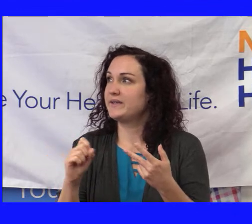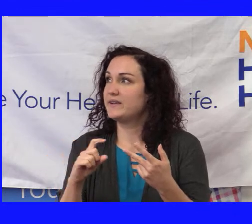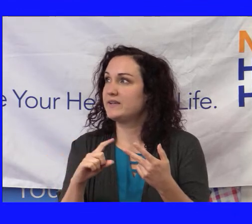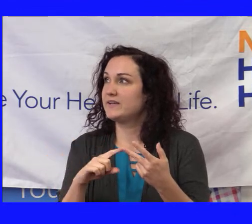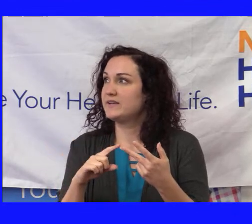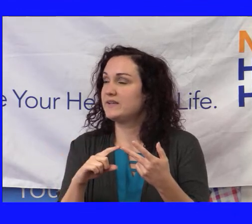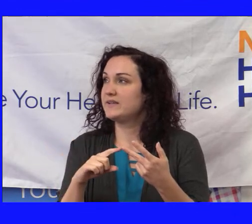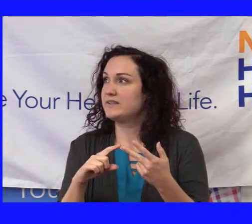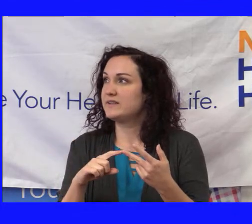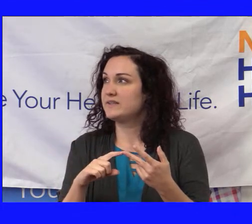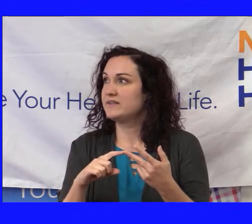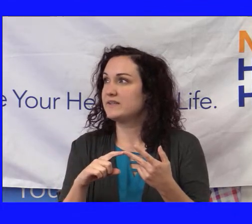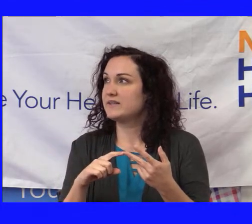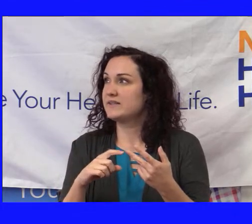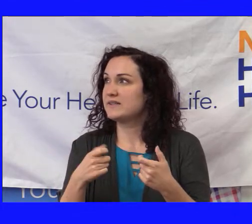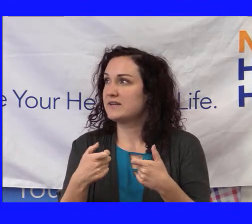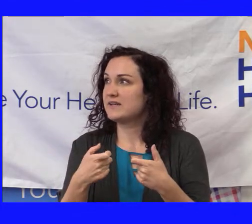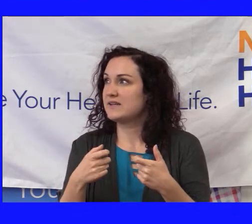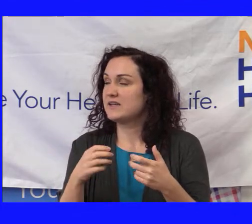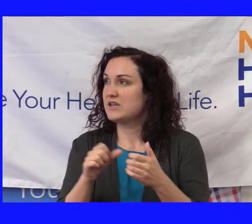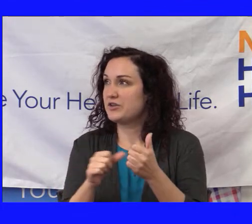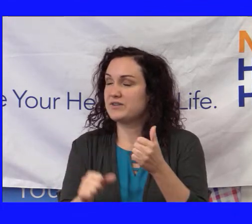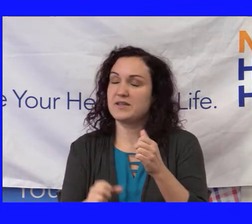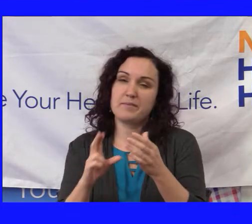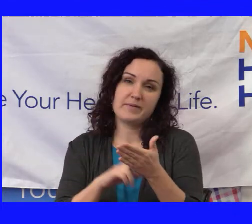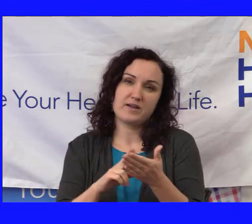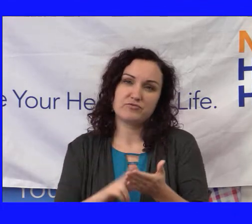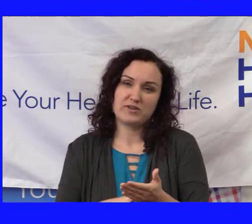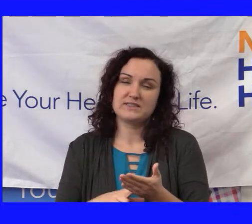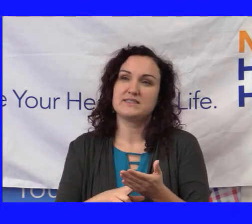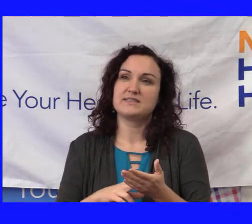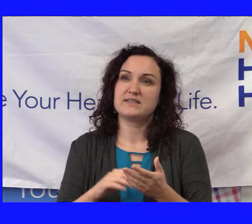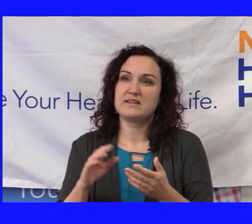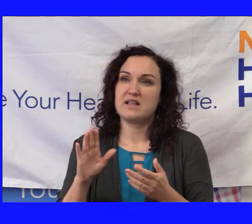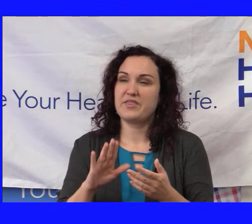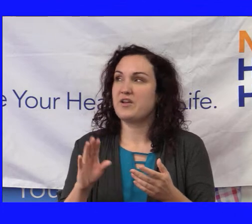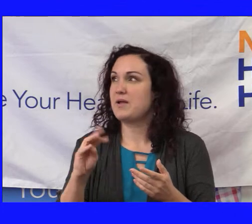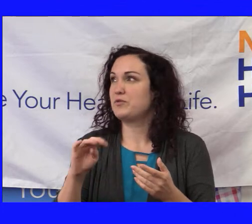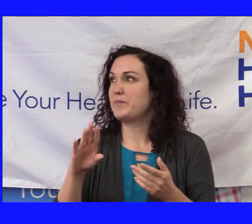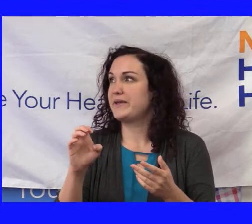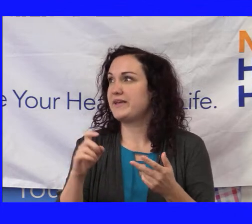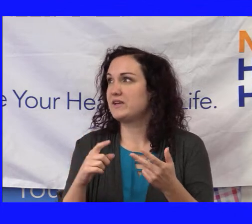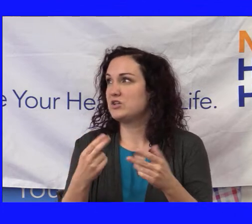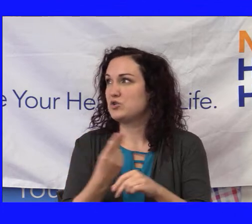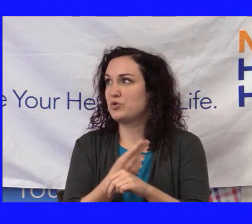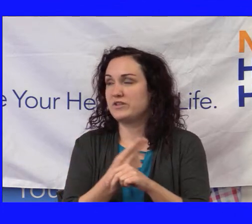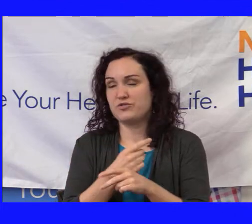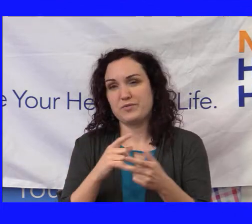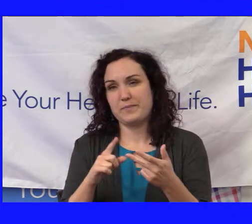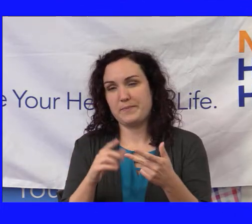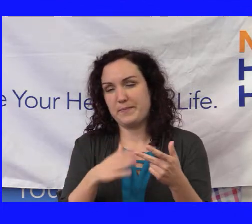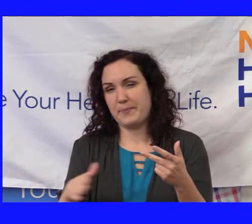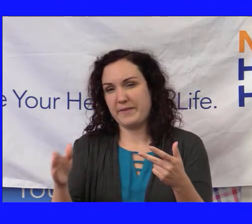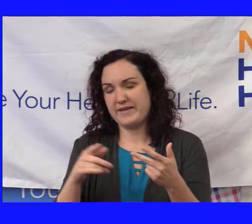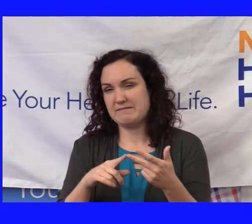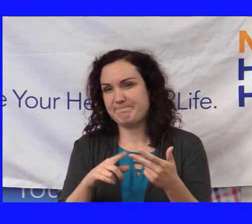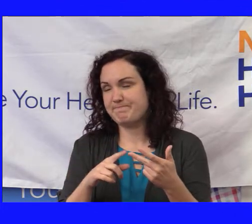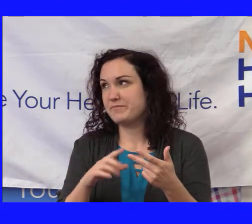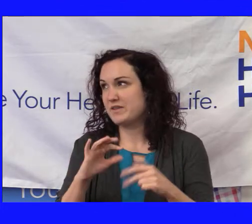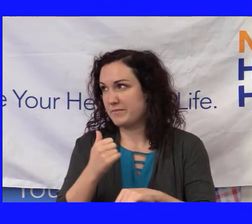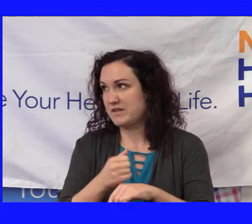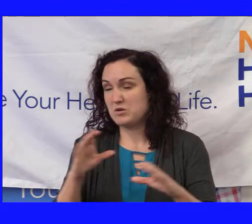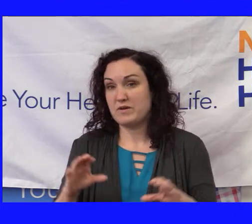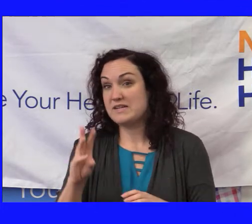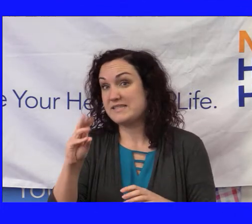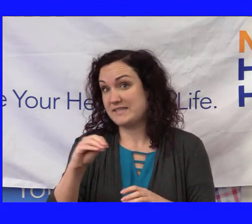has electric, their subcontracting, and their MWBE utilization plan. They